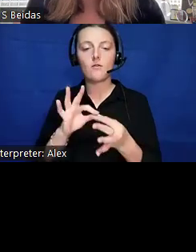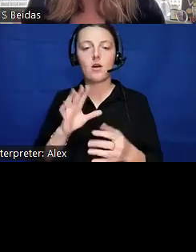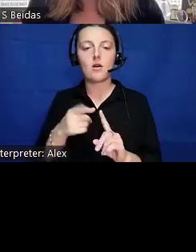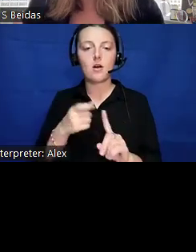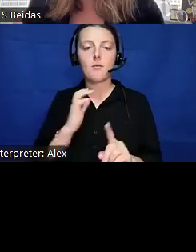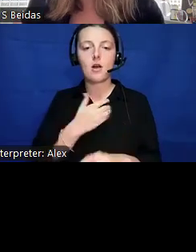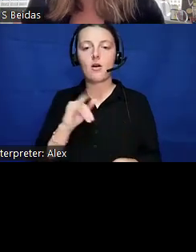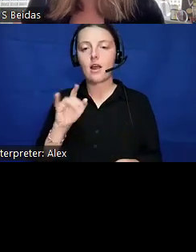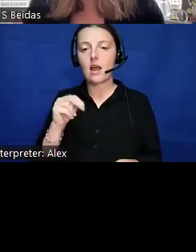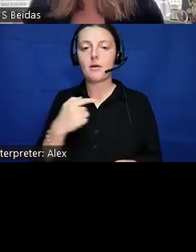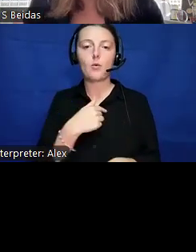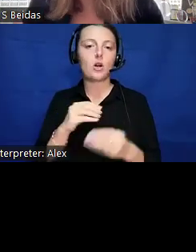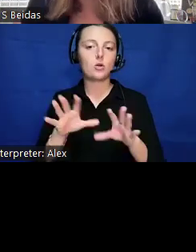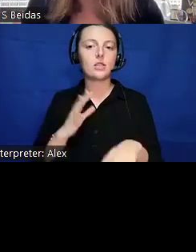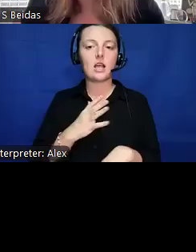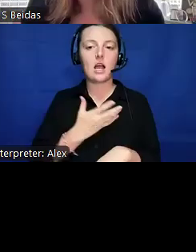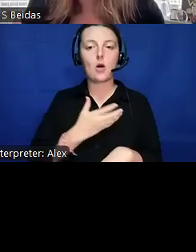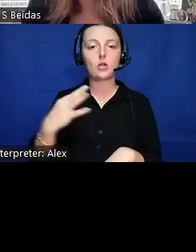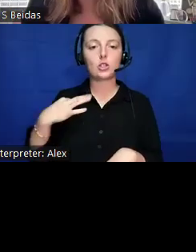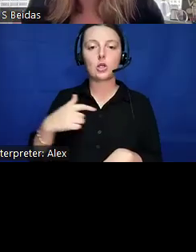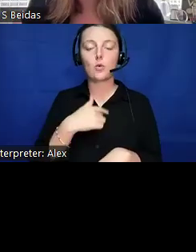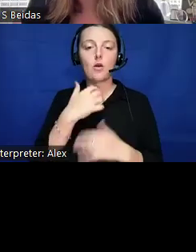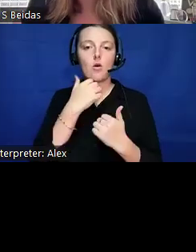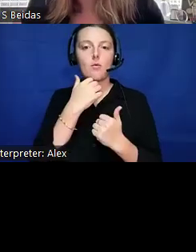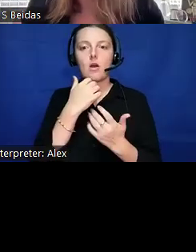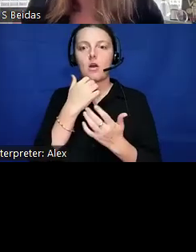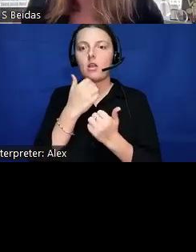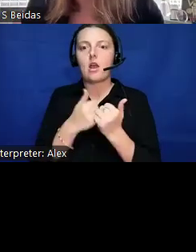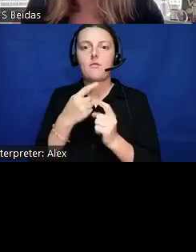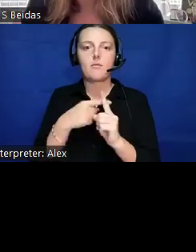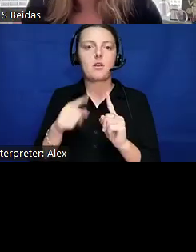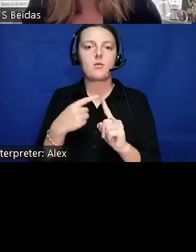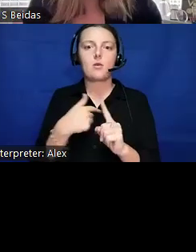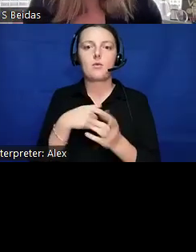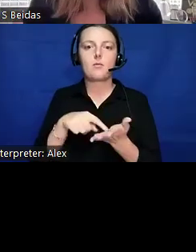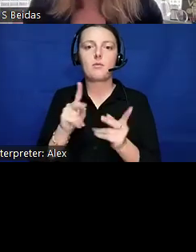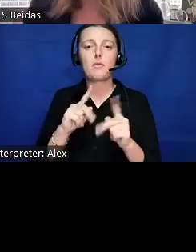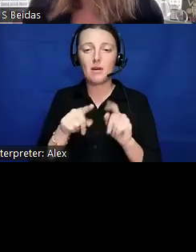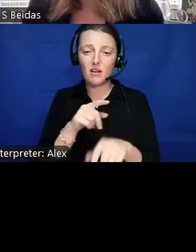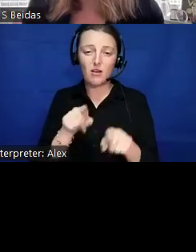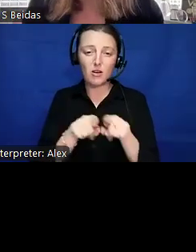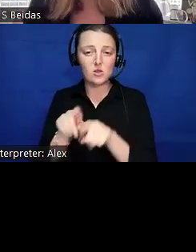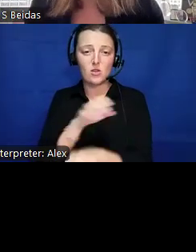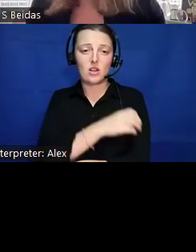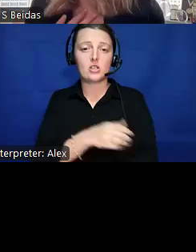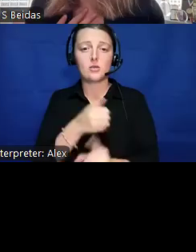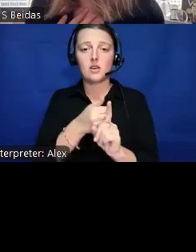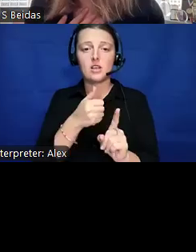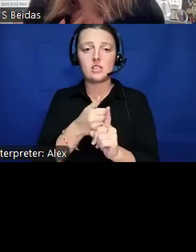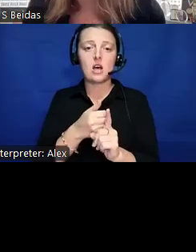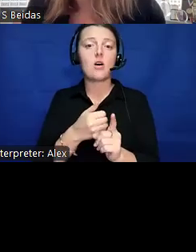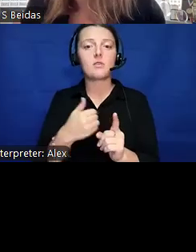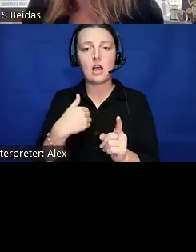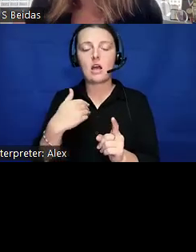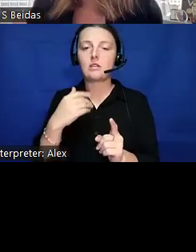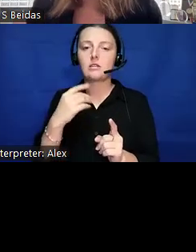pay people, but also that the clinicians themselves were experiencing significant financial precarity. Many of them reported going without health